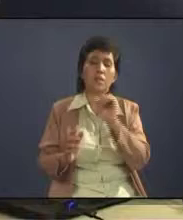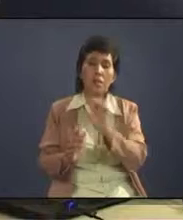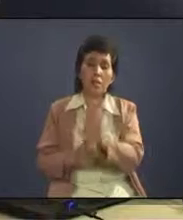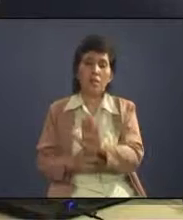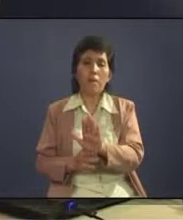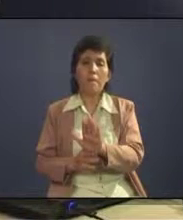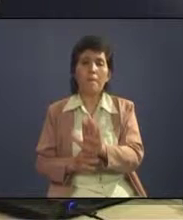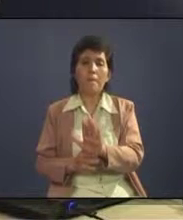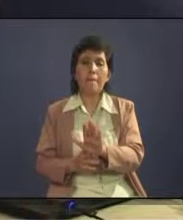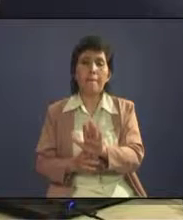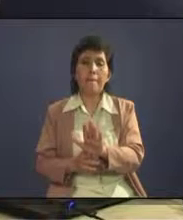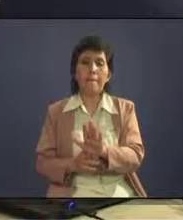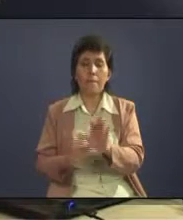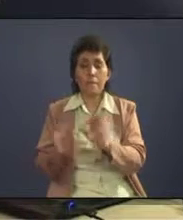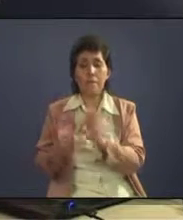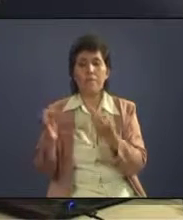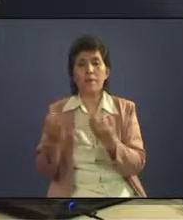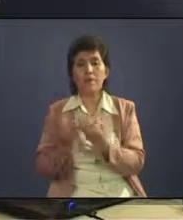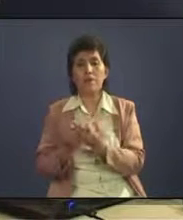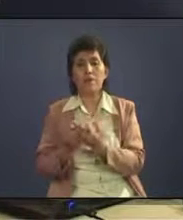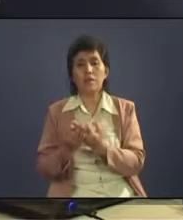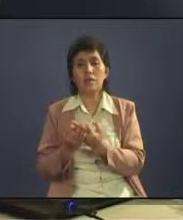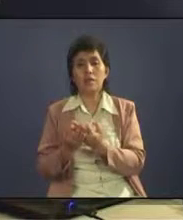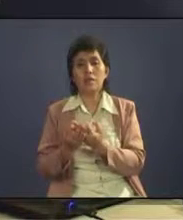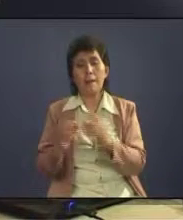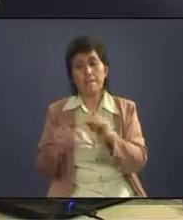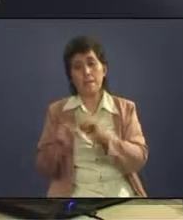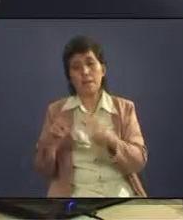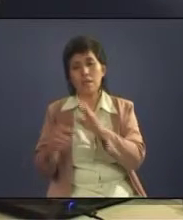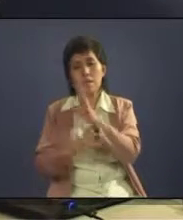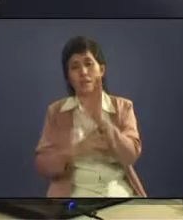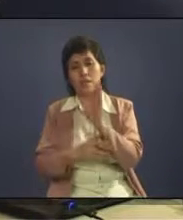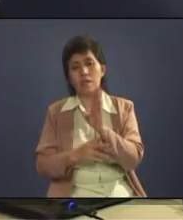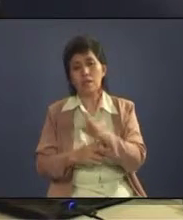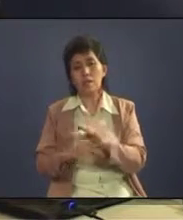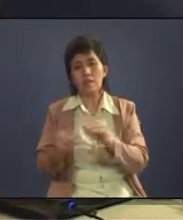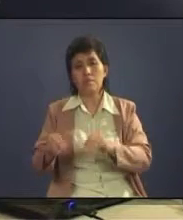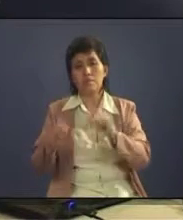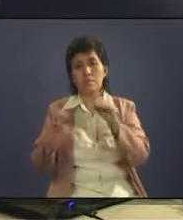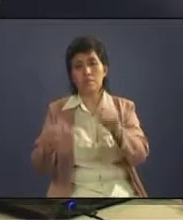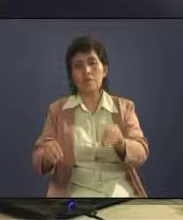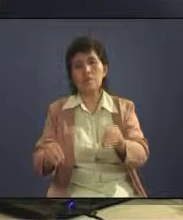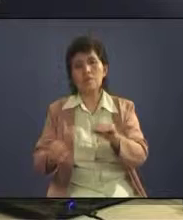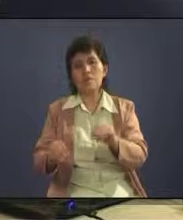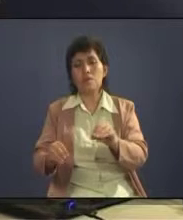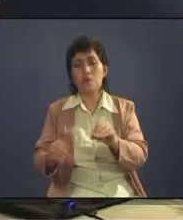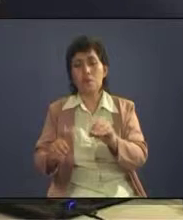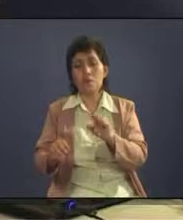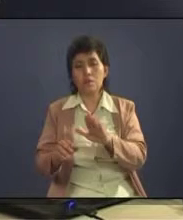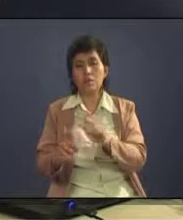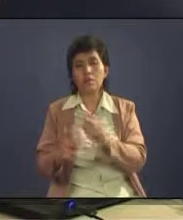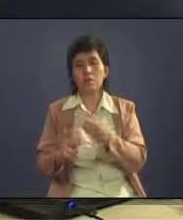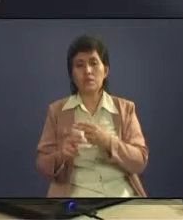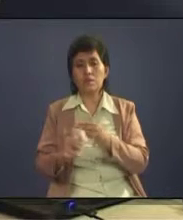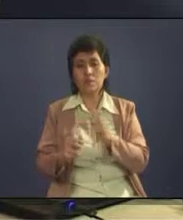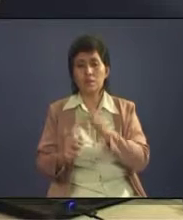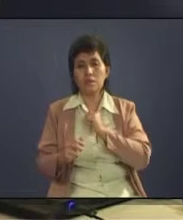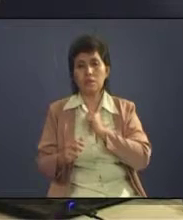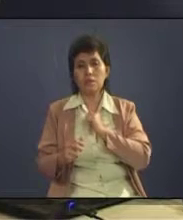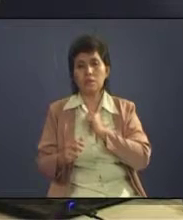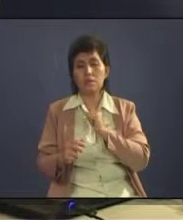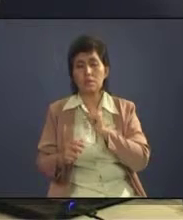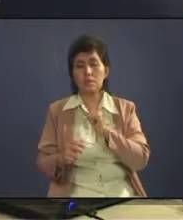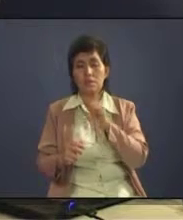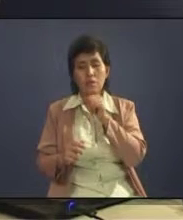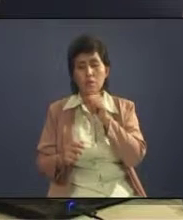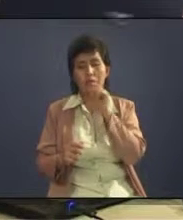your family, okay? But never put that blame onto yourself, okay? You are never to be